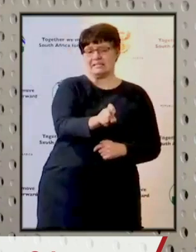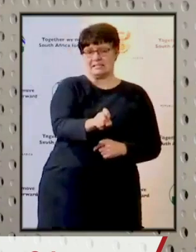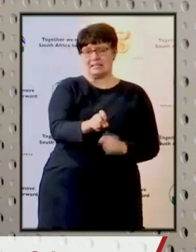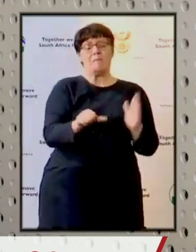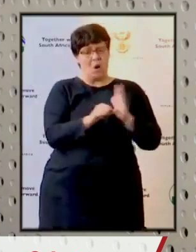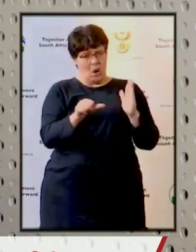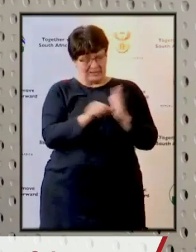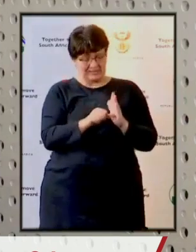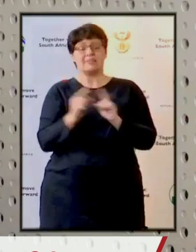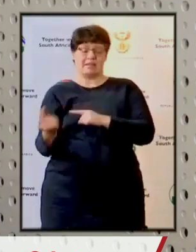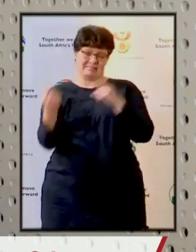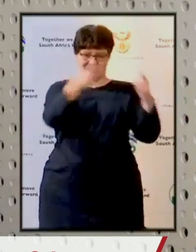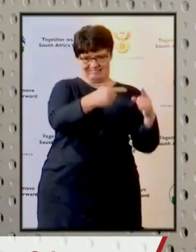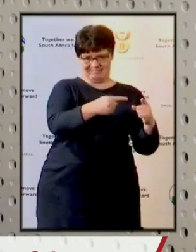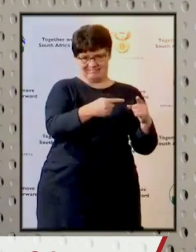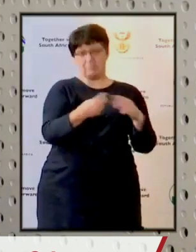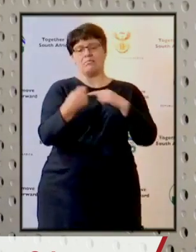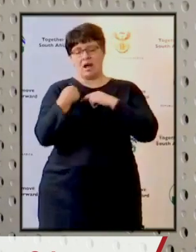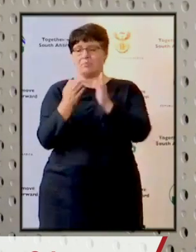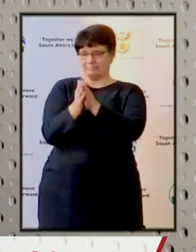rely on